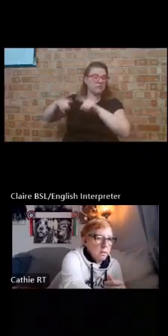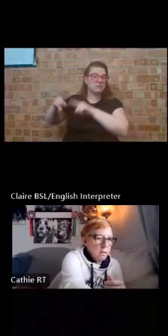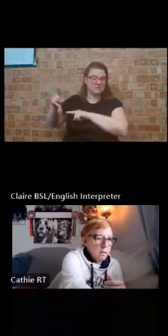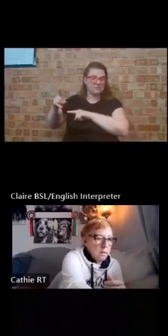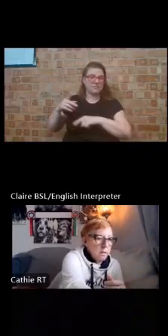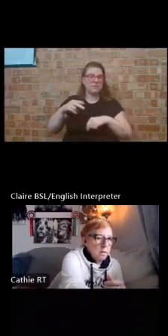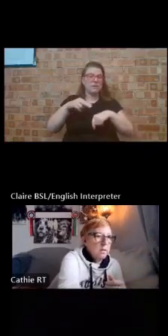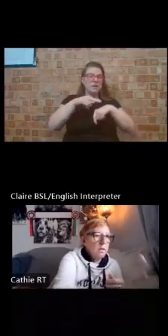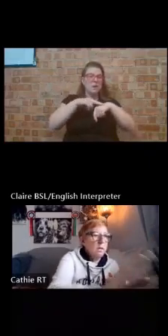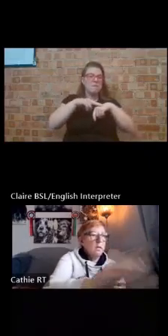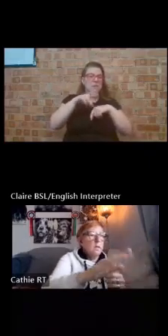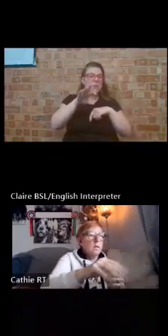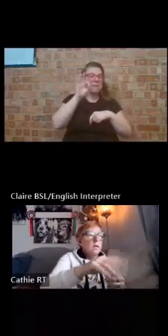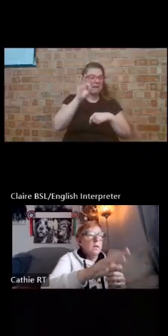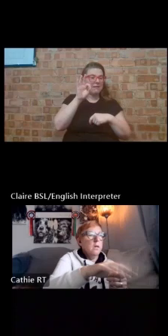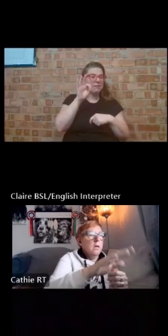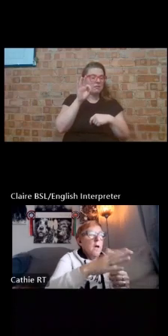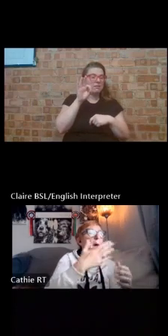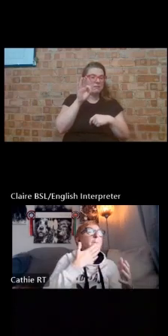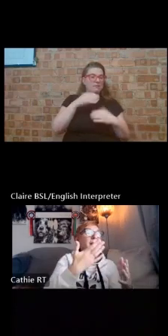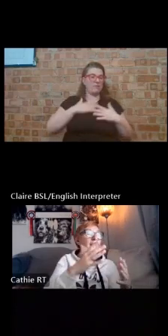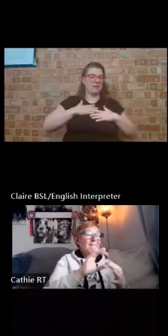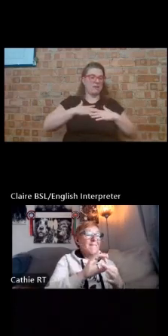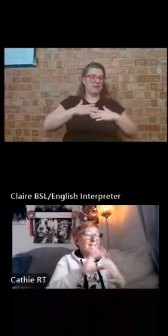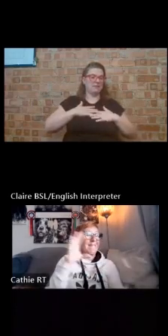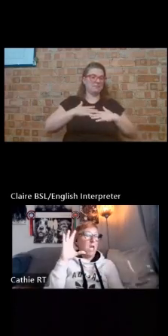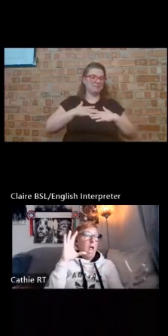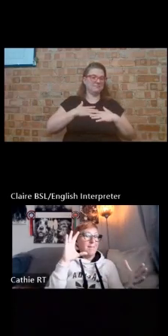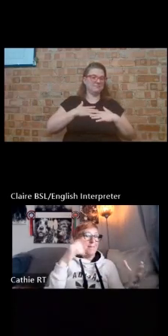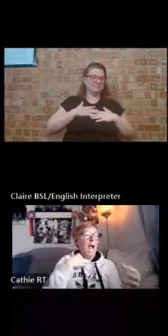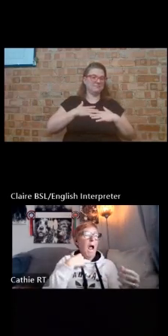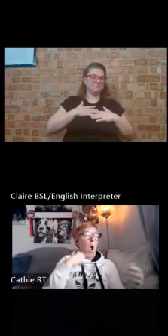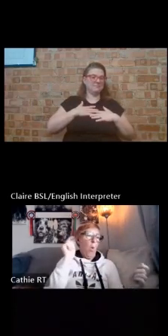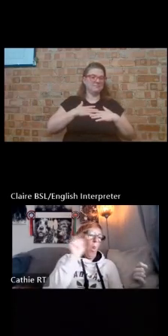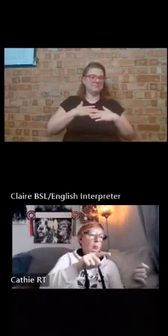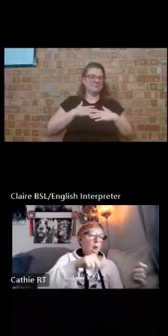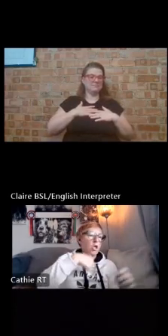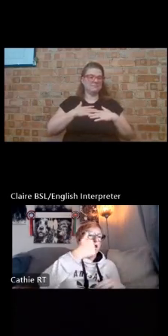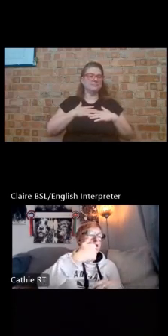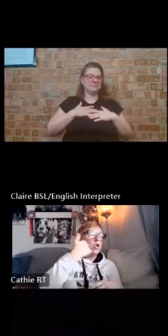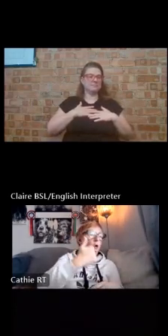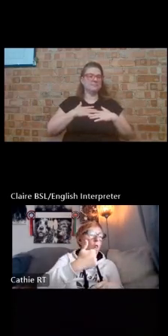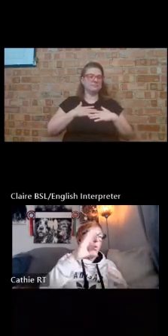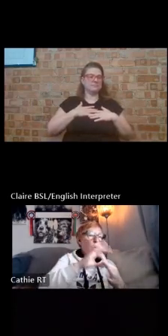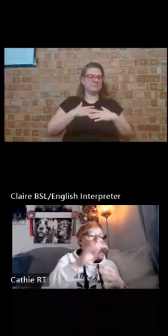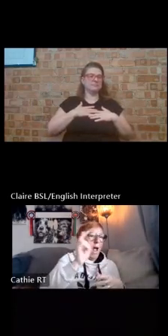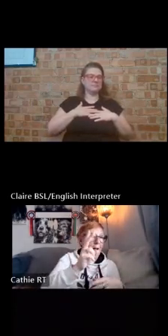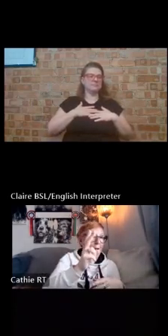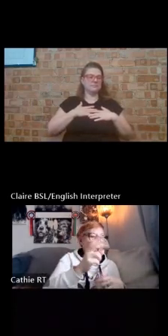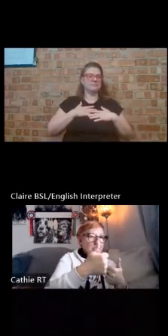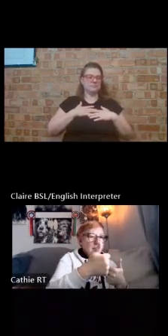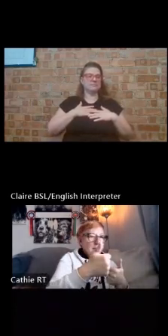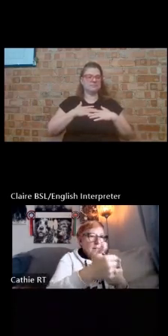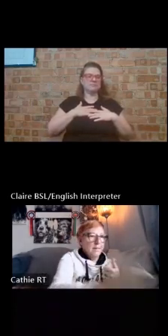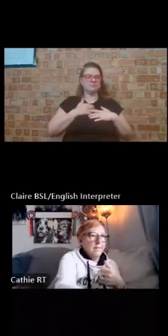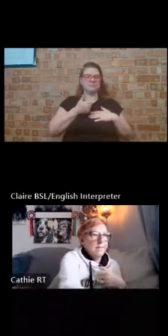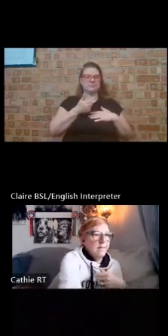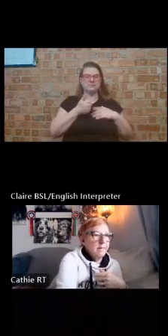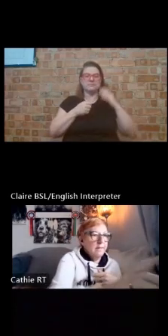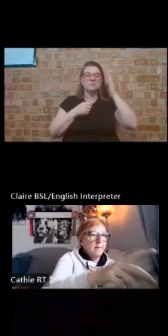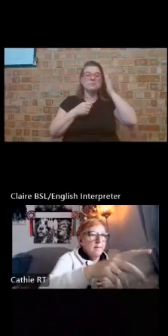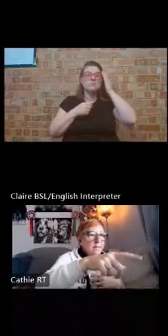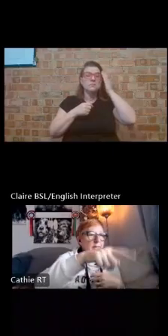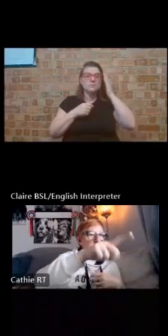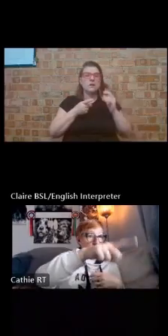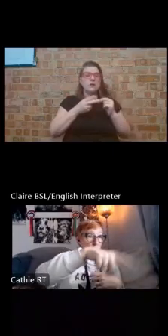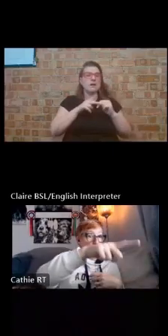you've selected the colour that you want, your controller, if everybody's got one on the screen, what you do is